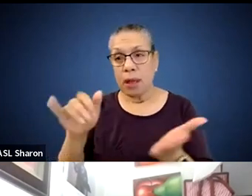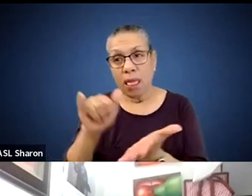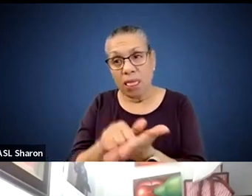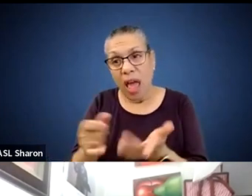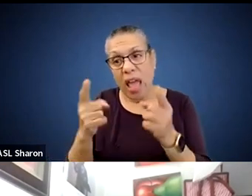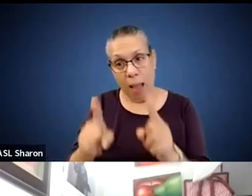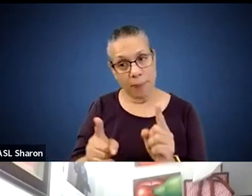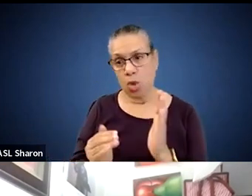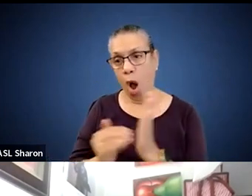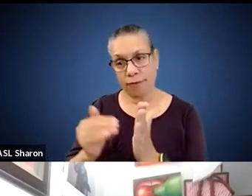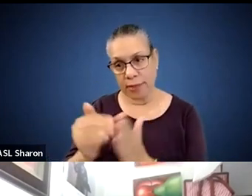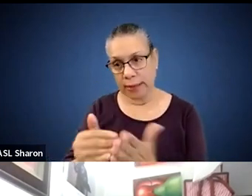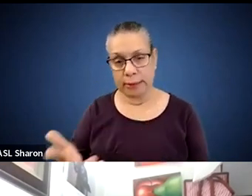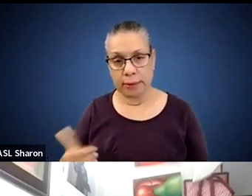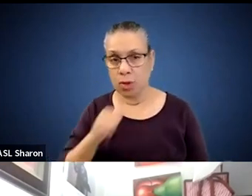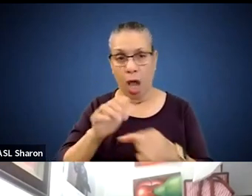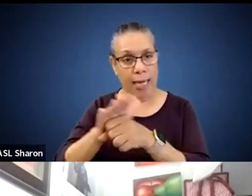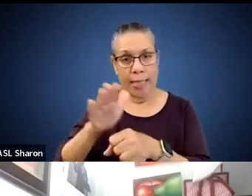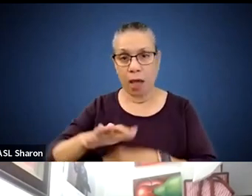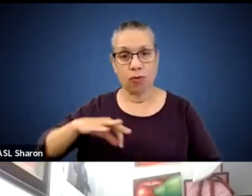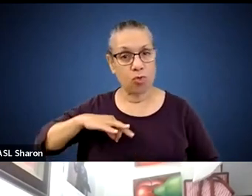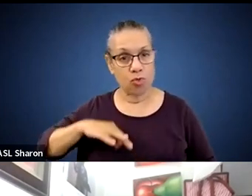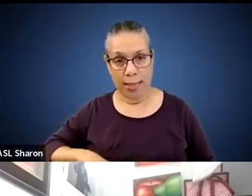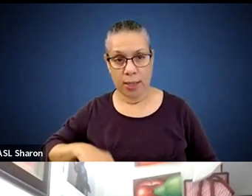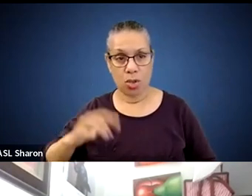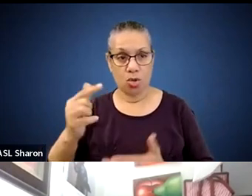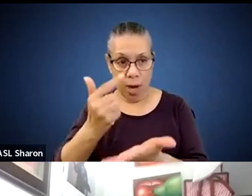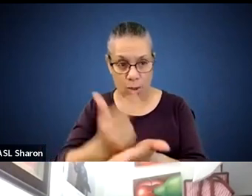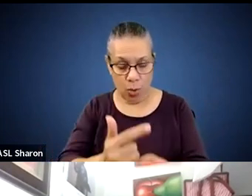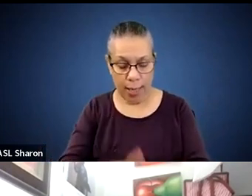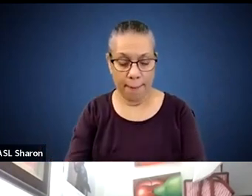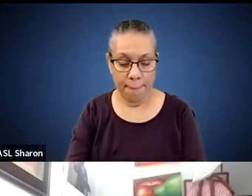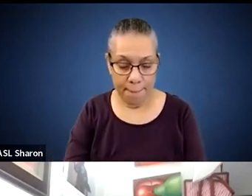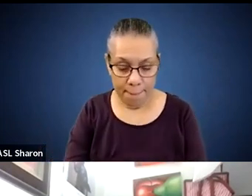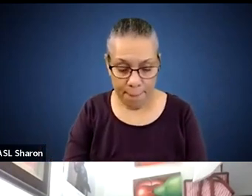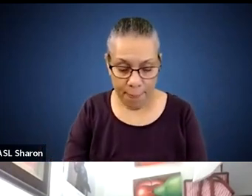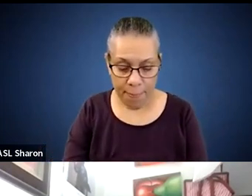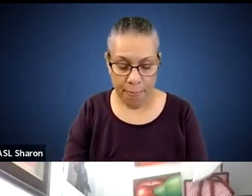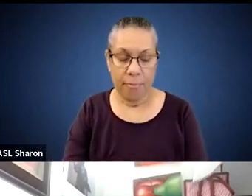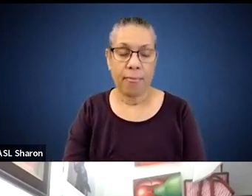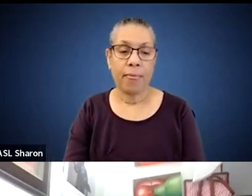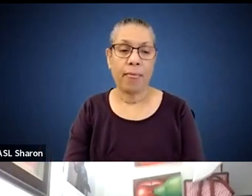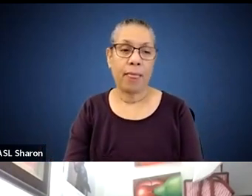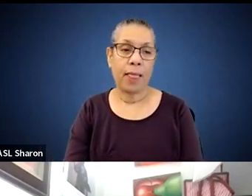all the time um like